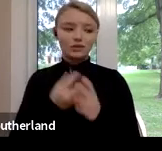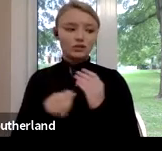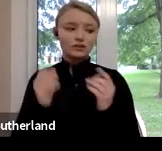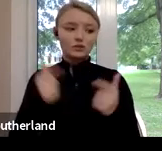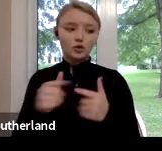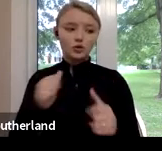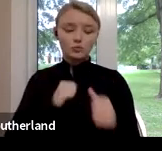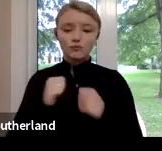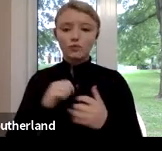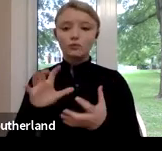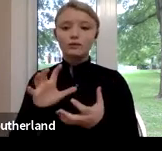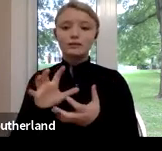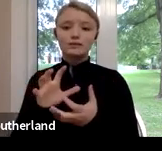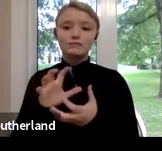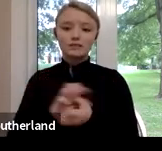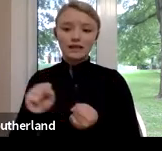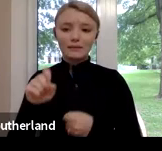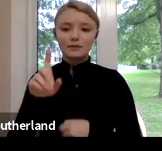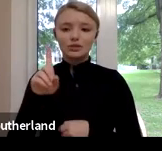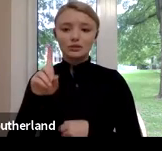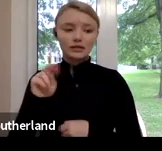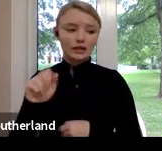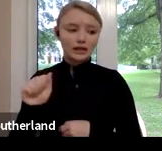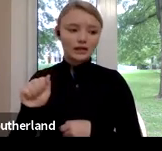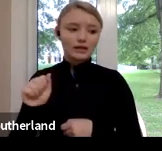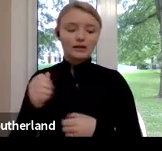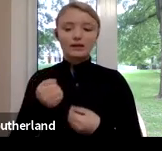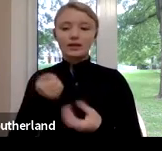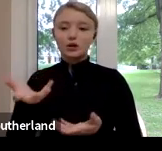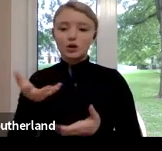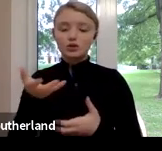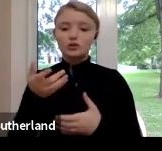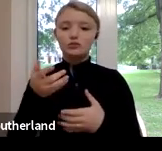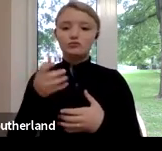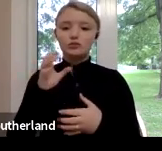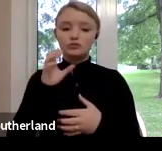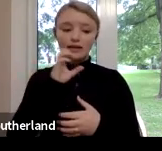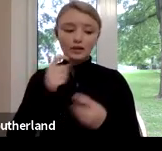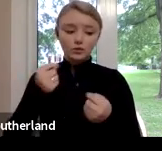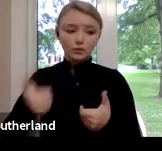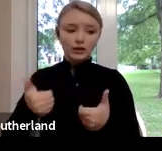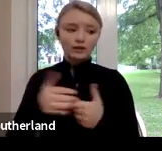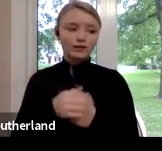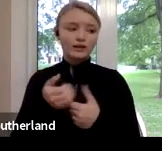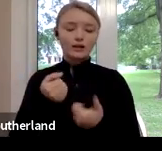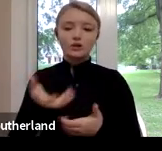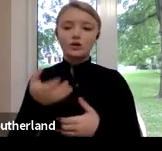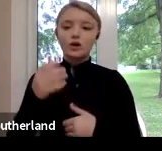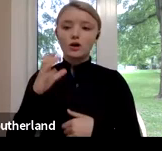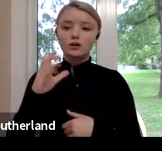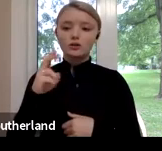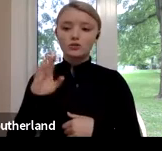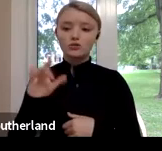you age faster and cause chronic disease. This is why we need